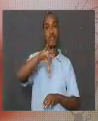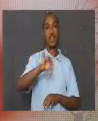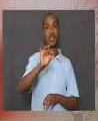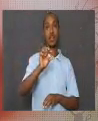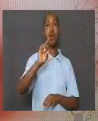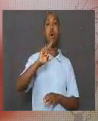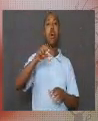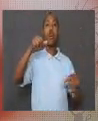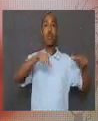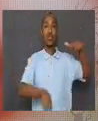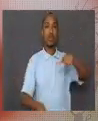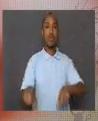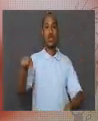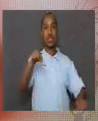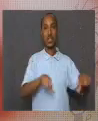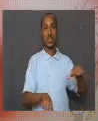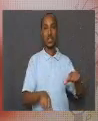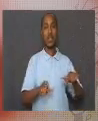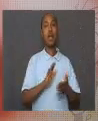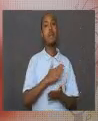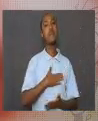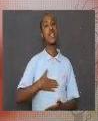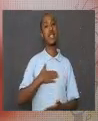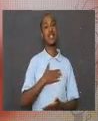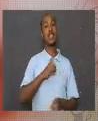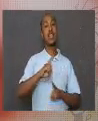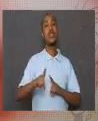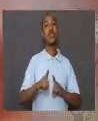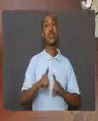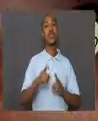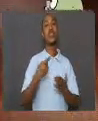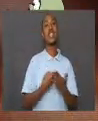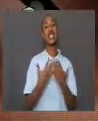or contributions? Please do this now.